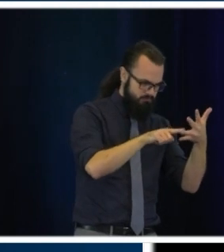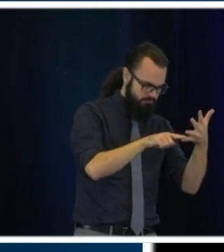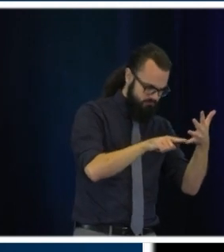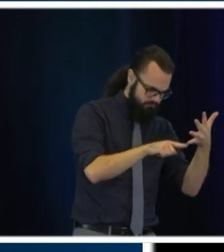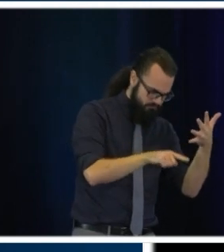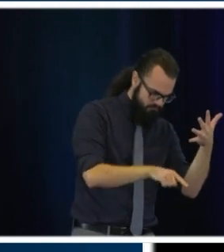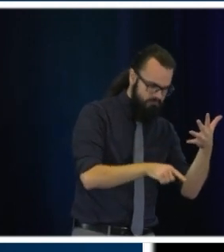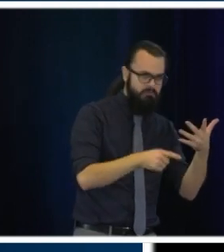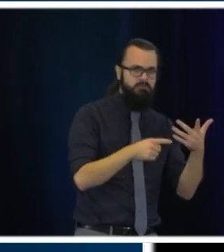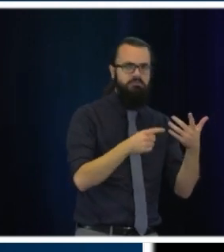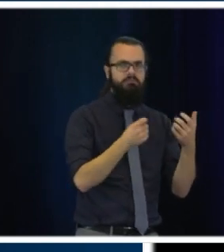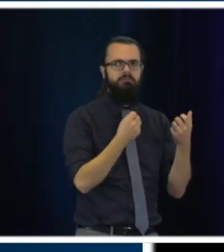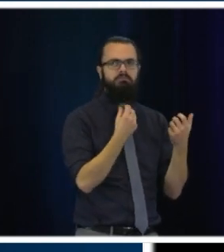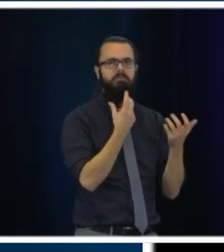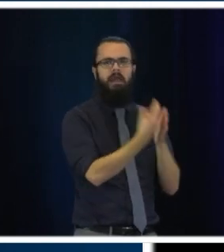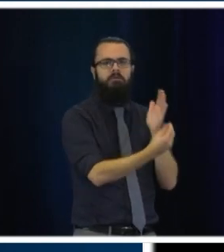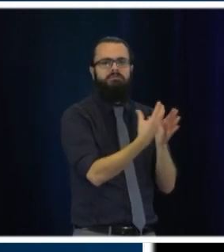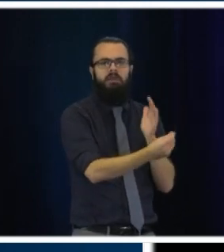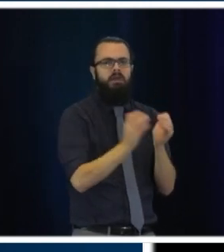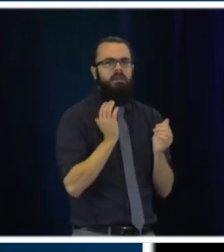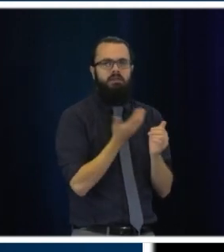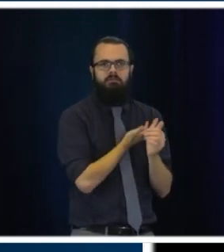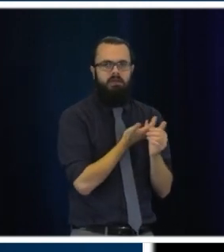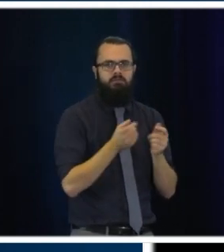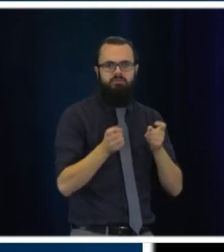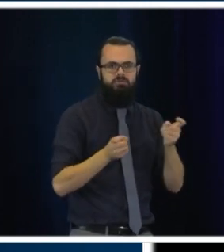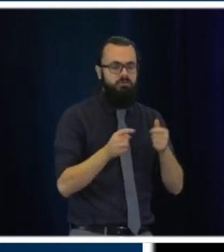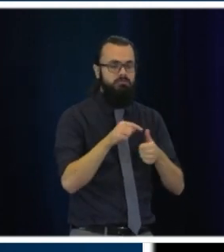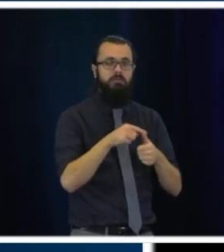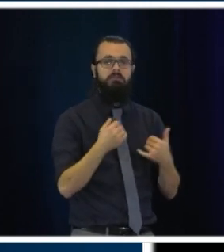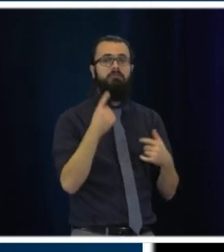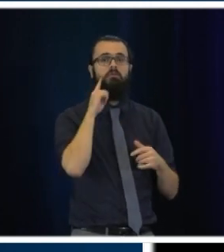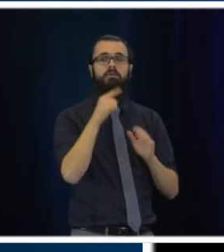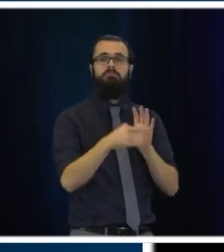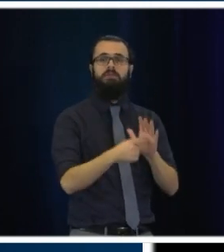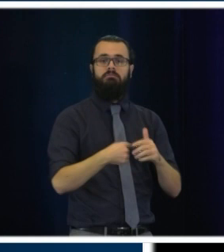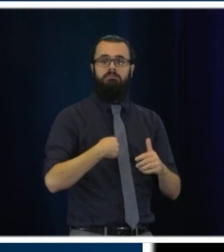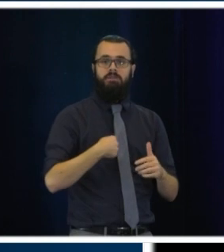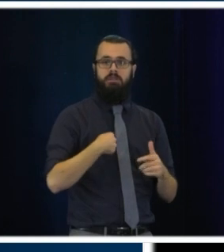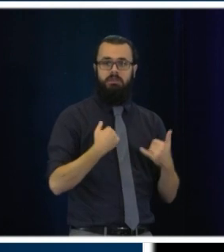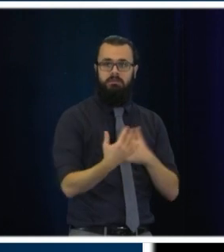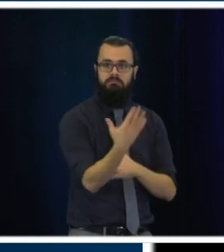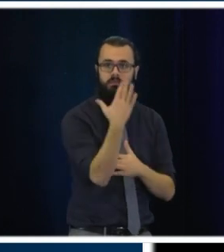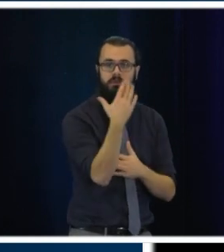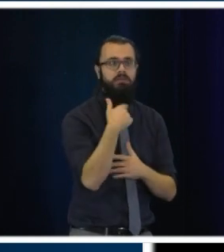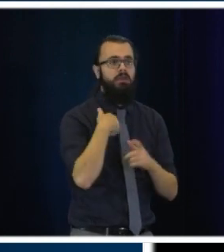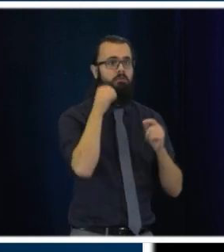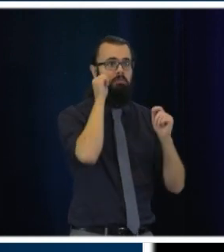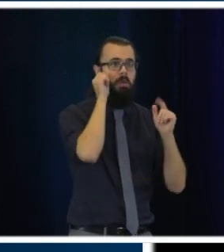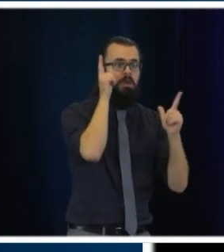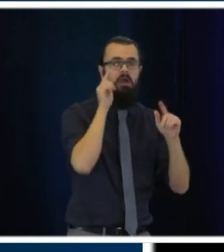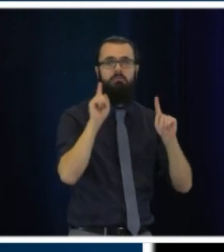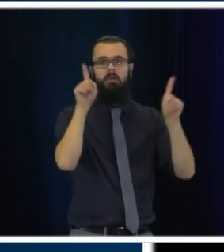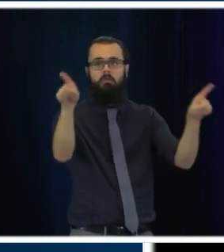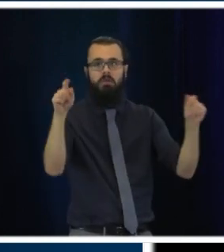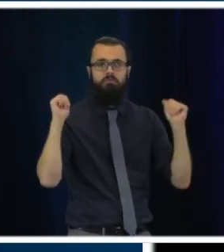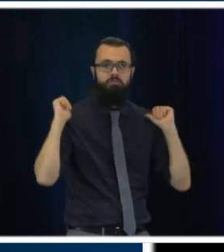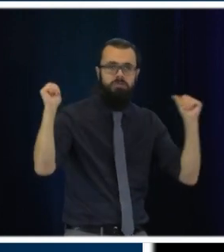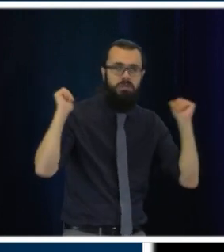got up this morning and I got to work out before I came here. I drank a lot of water. I try to eat